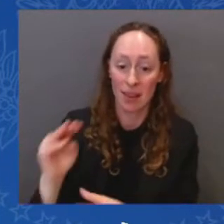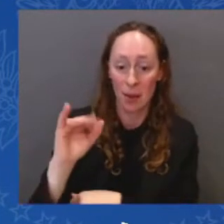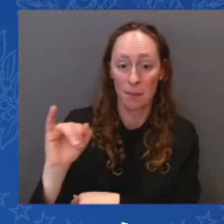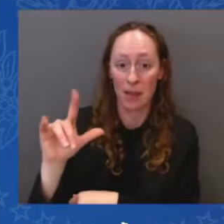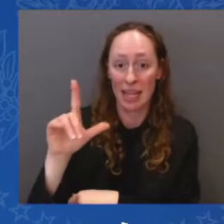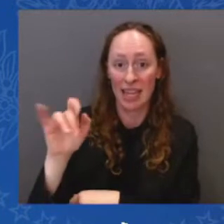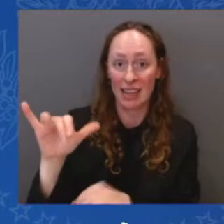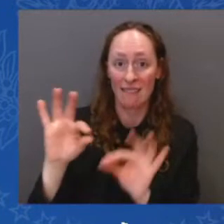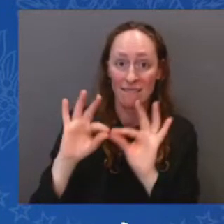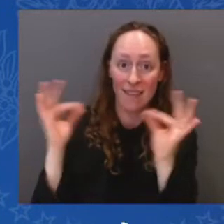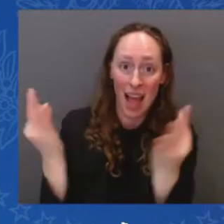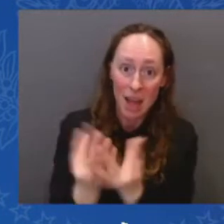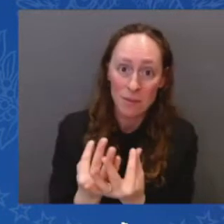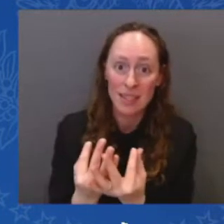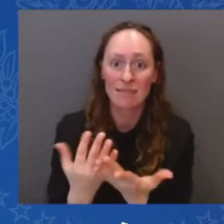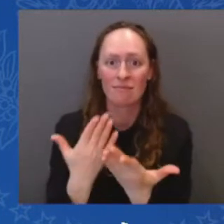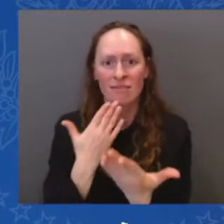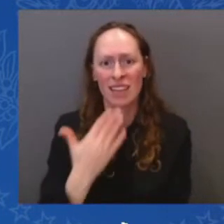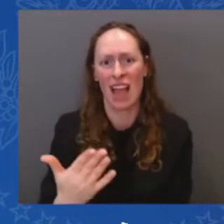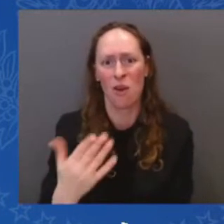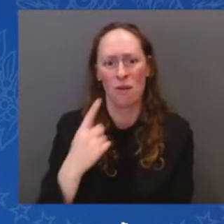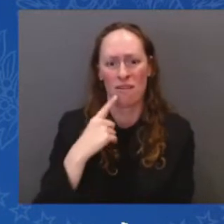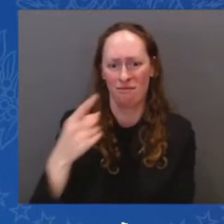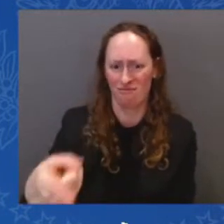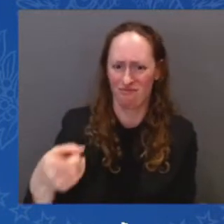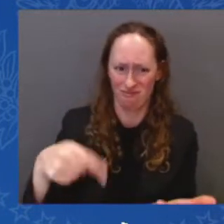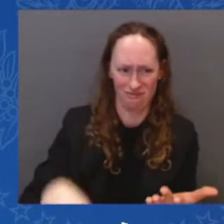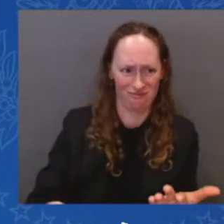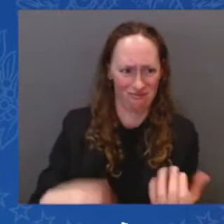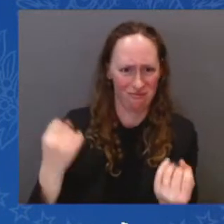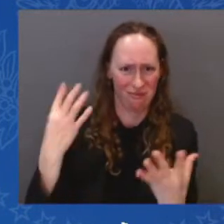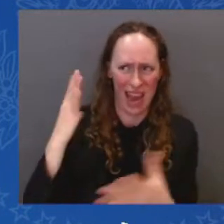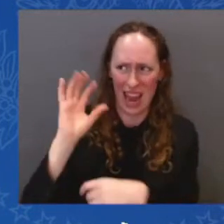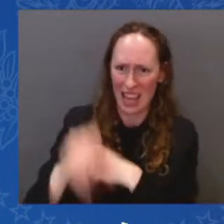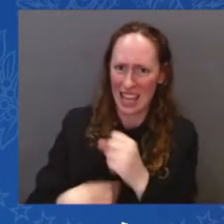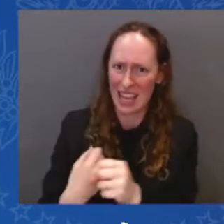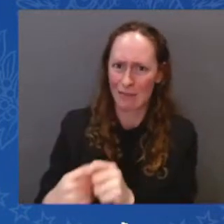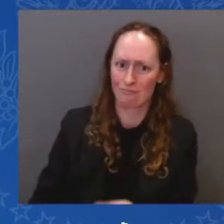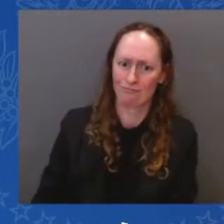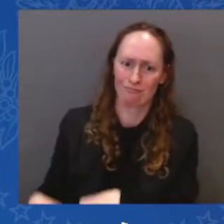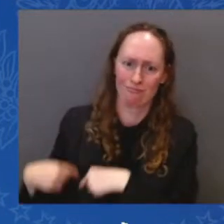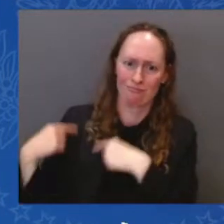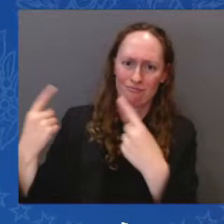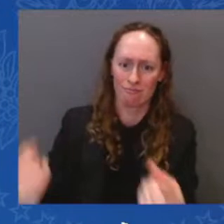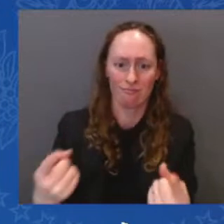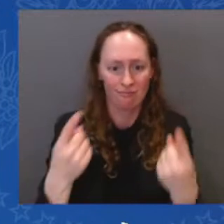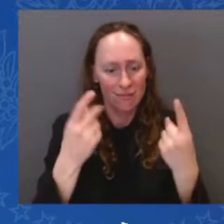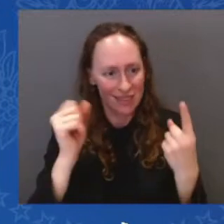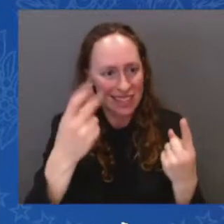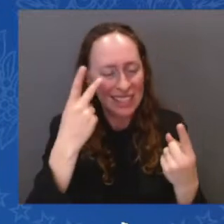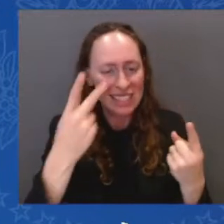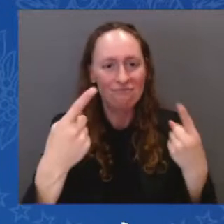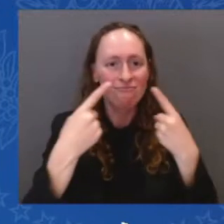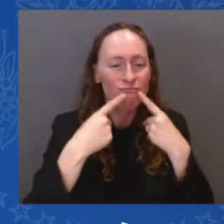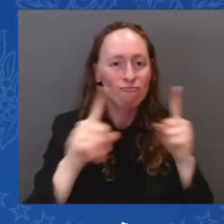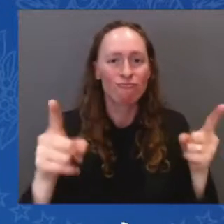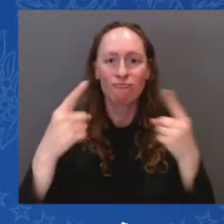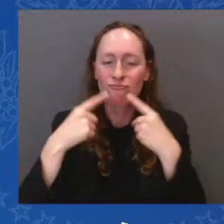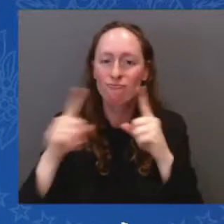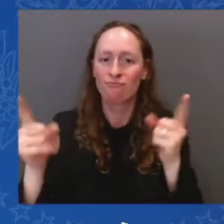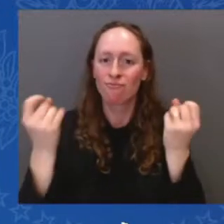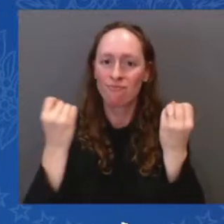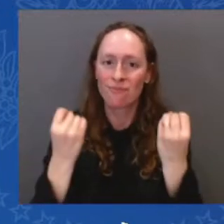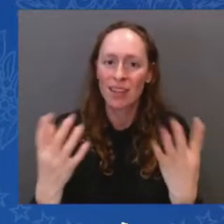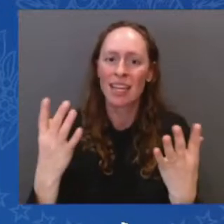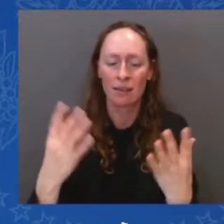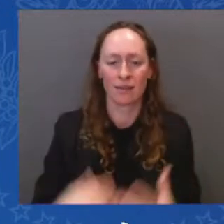done, and thank you for your leadership. It's an honor for me and Shireen to follow in your footsteps and the